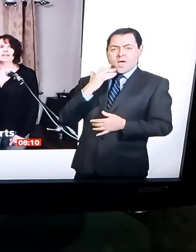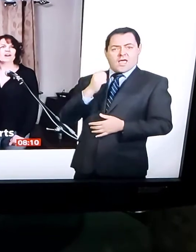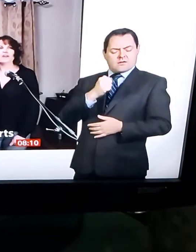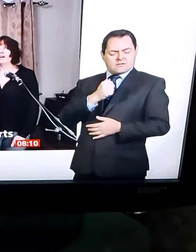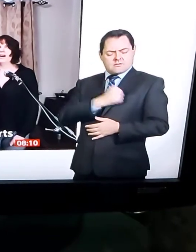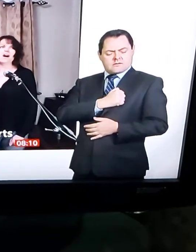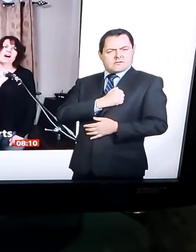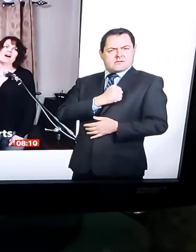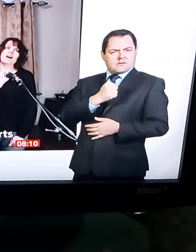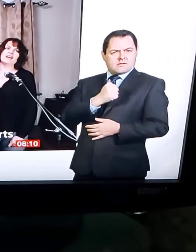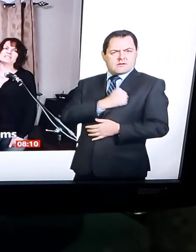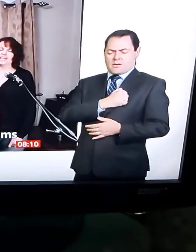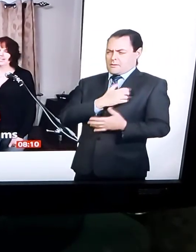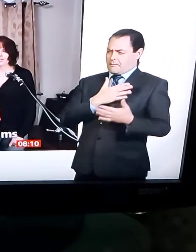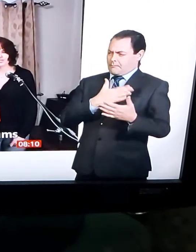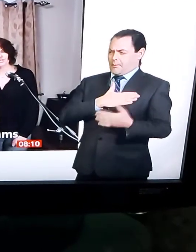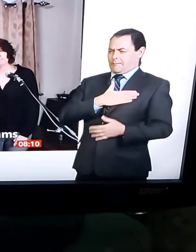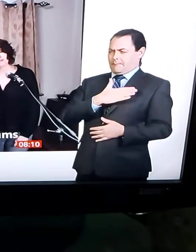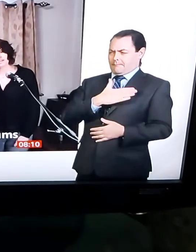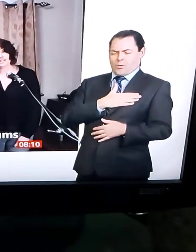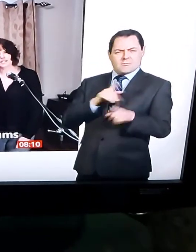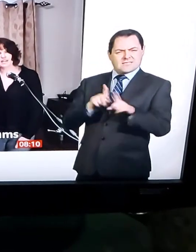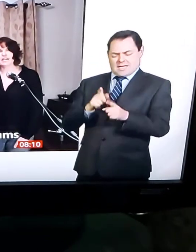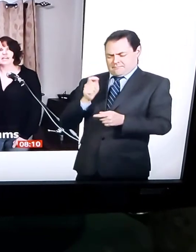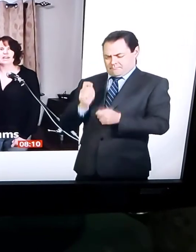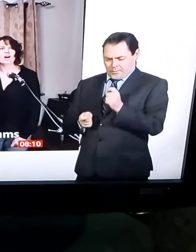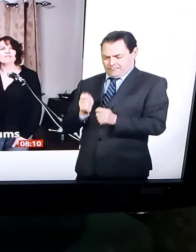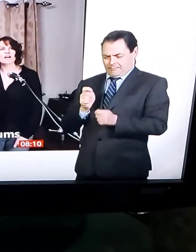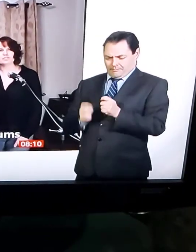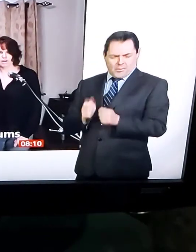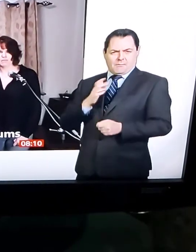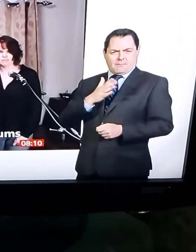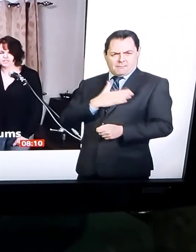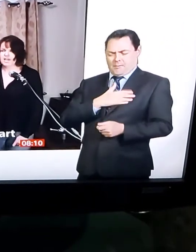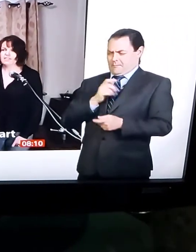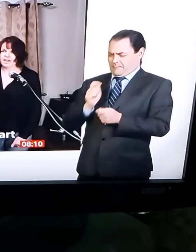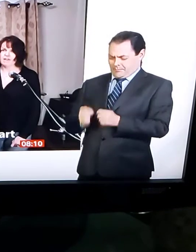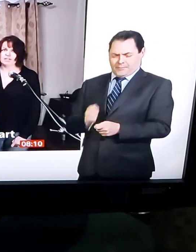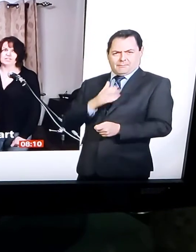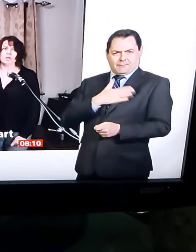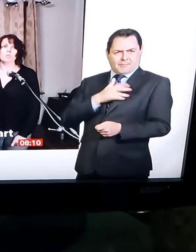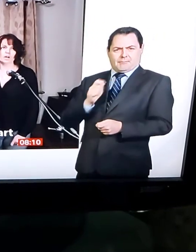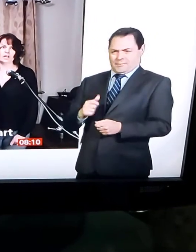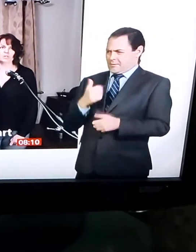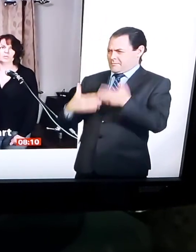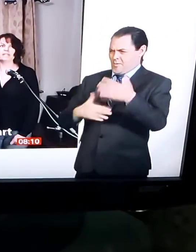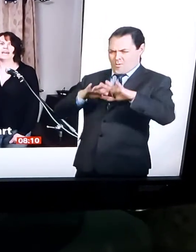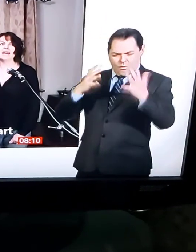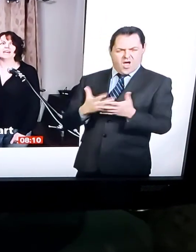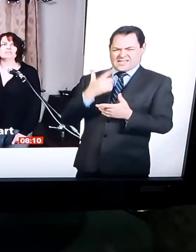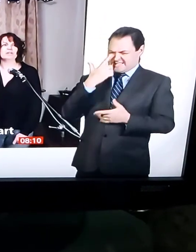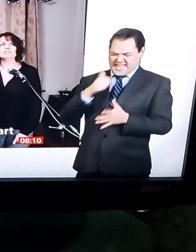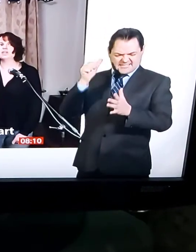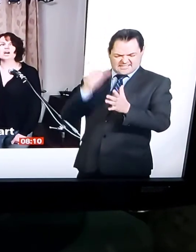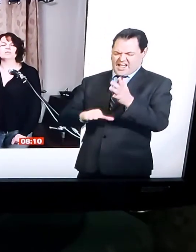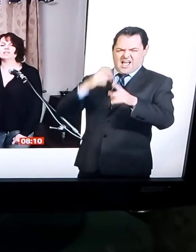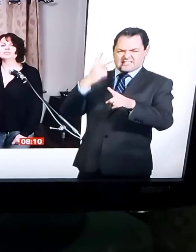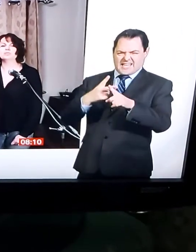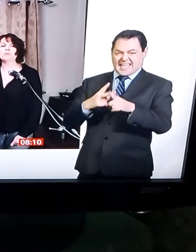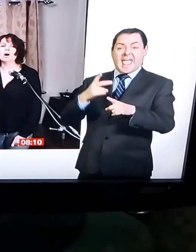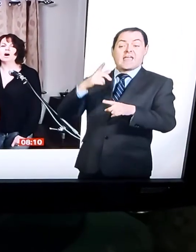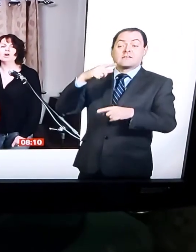beating of our hearts echoes the beating of our drums, there is a world we can reach out